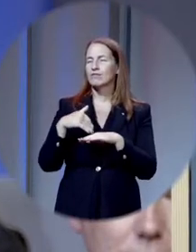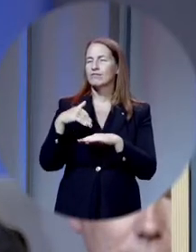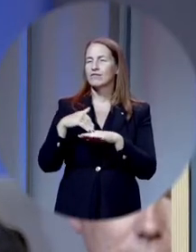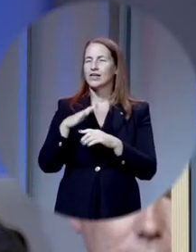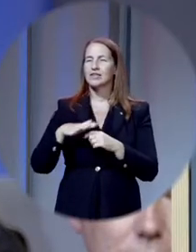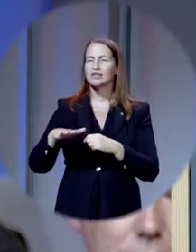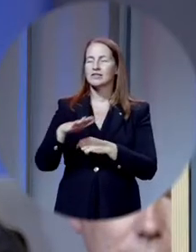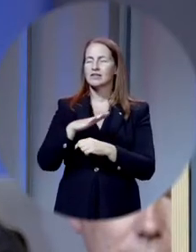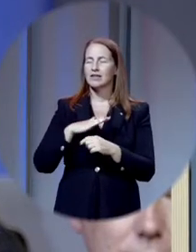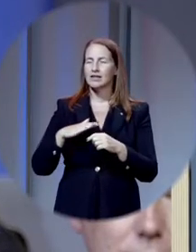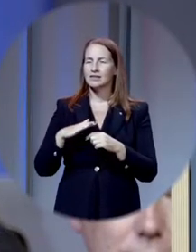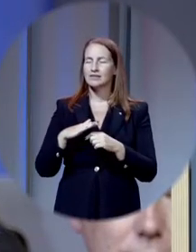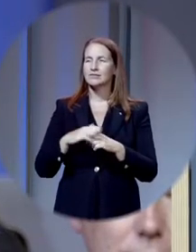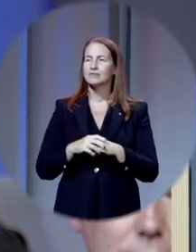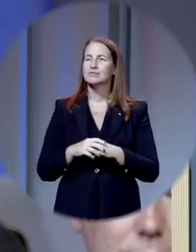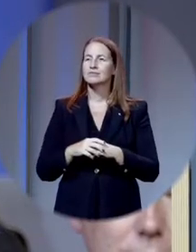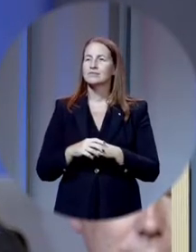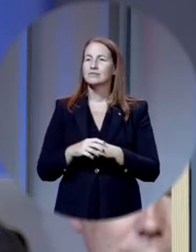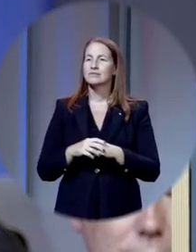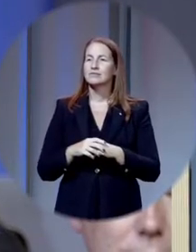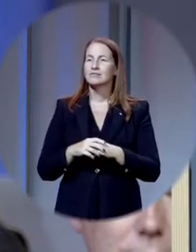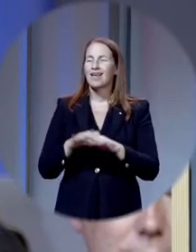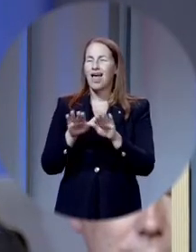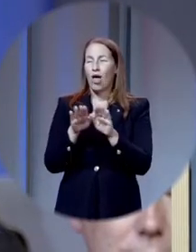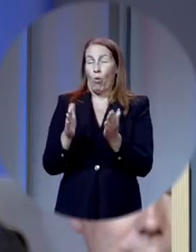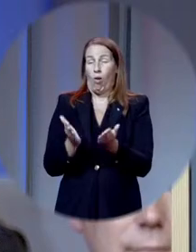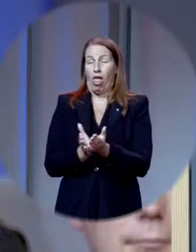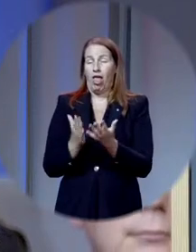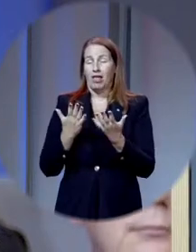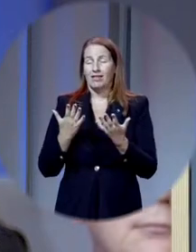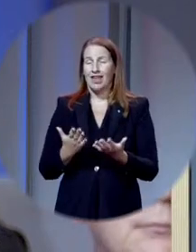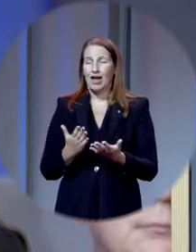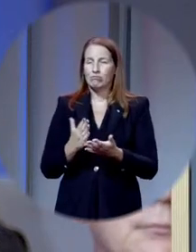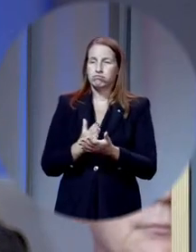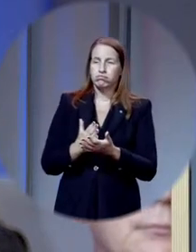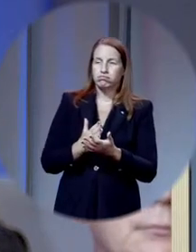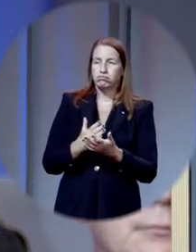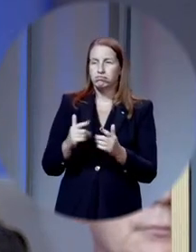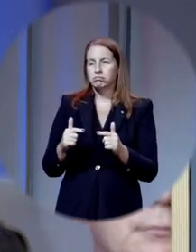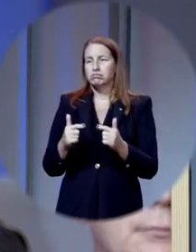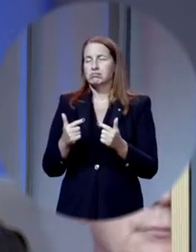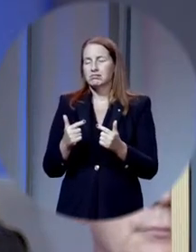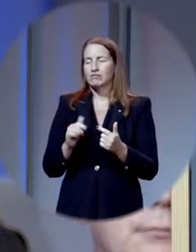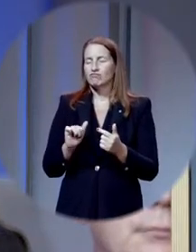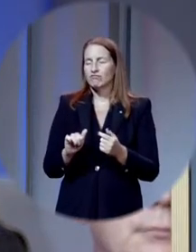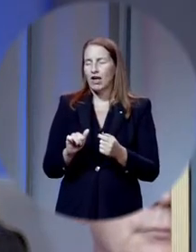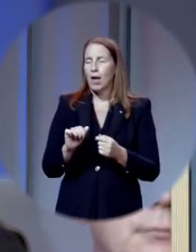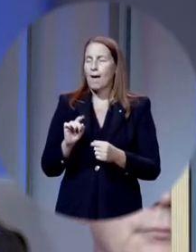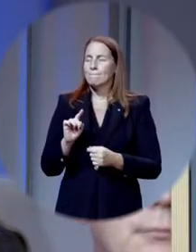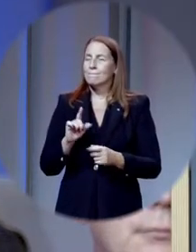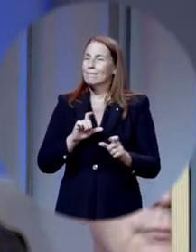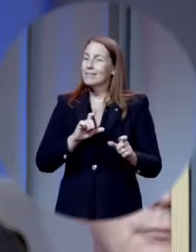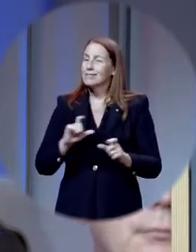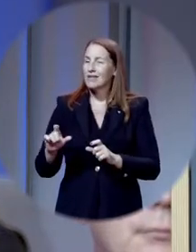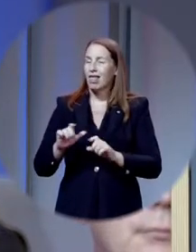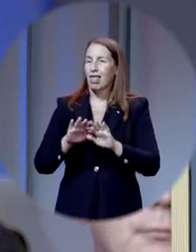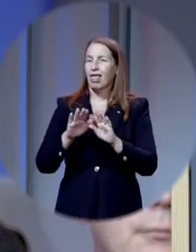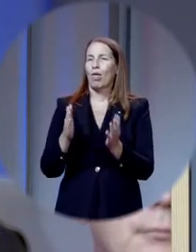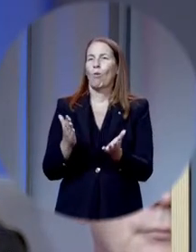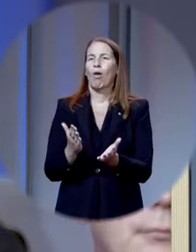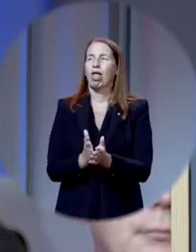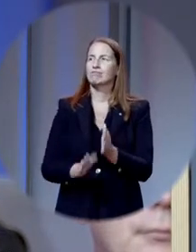For as much as we are living in a world full of uncertainties and challenges, it does still remain a world